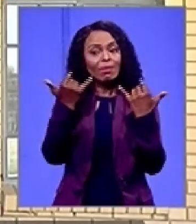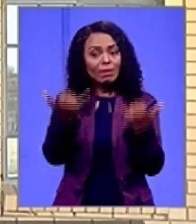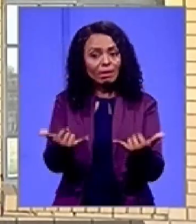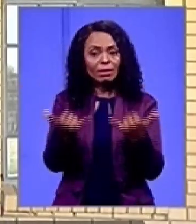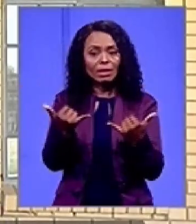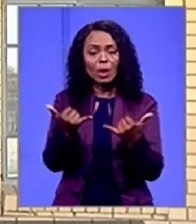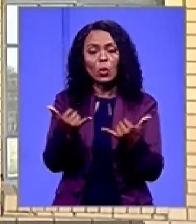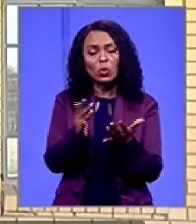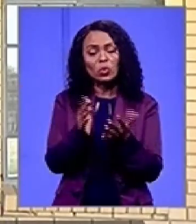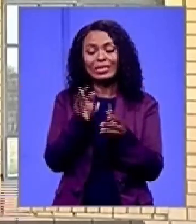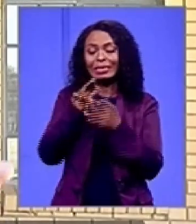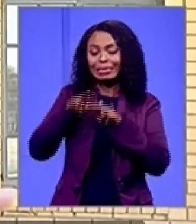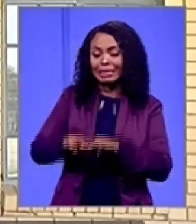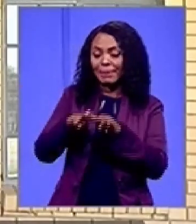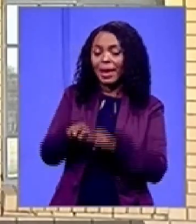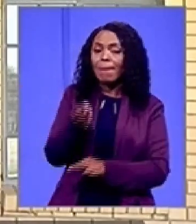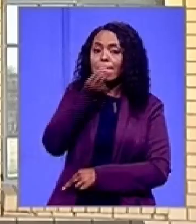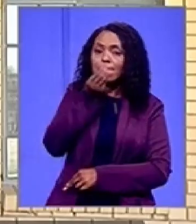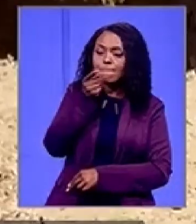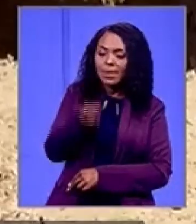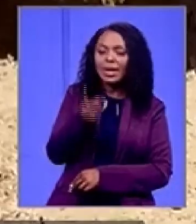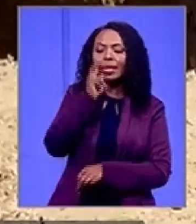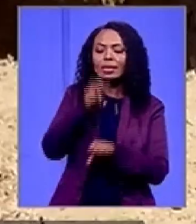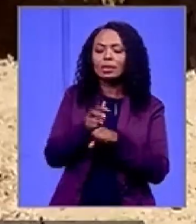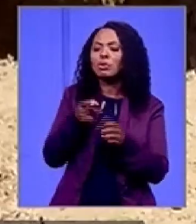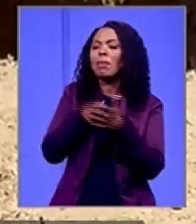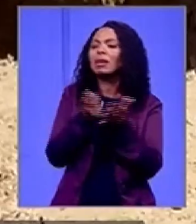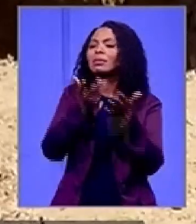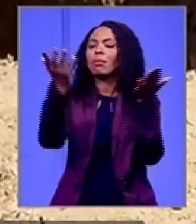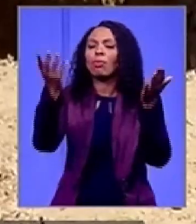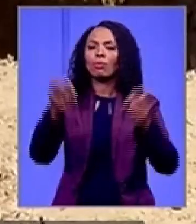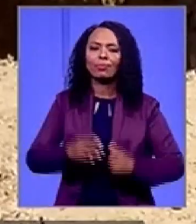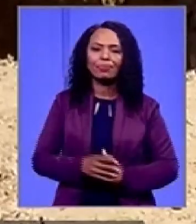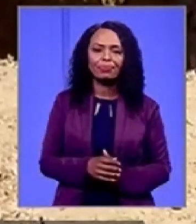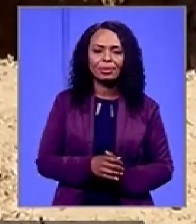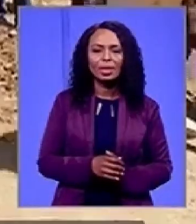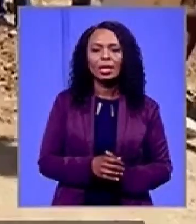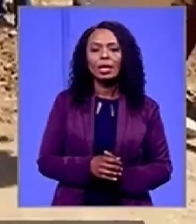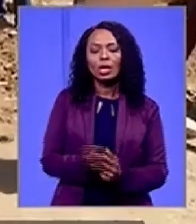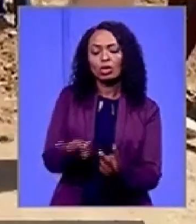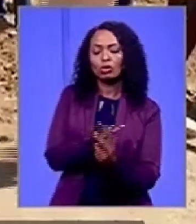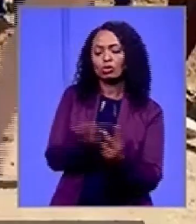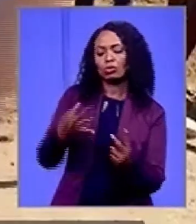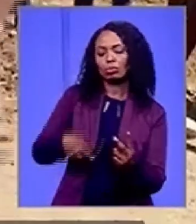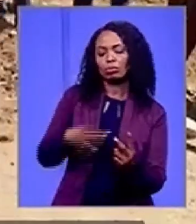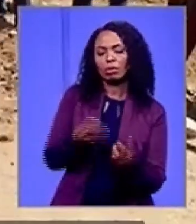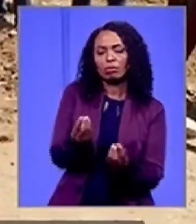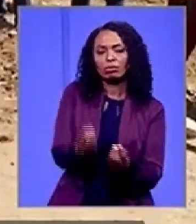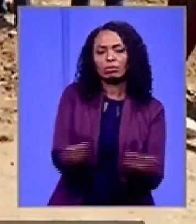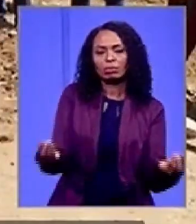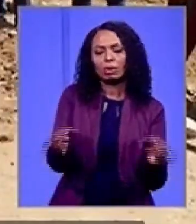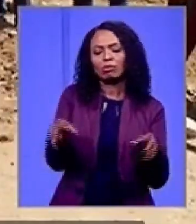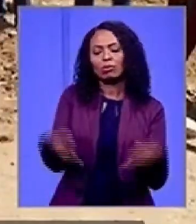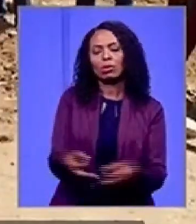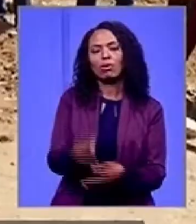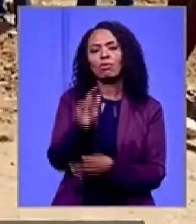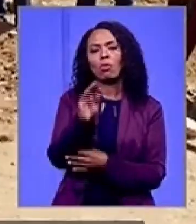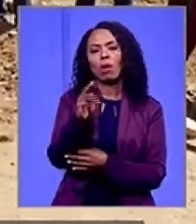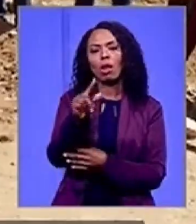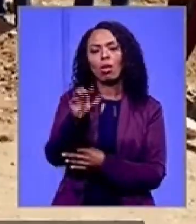bo dependile go dijo tlamehile o bene le tsela mo dijo di rekuwang teng. Bobedi jo bo fitlhetswe kwa dirapeng tsa mokwallo.